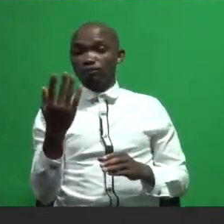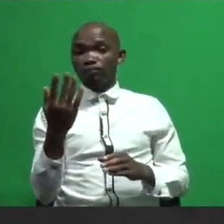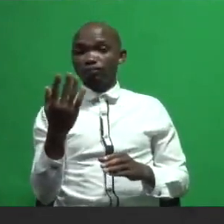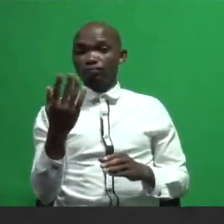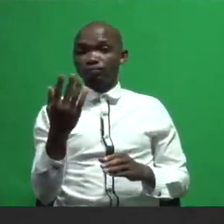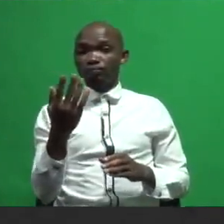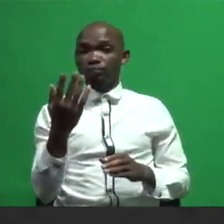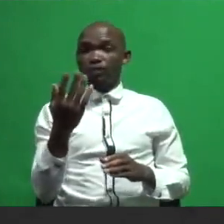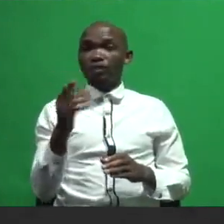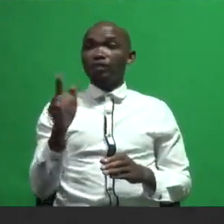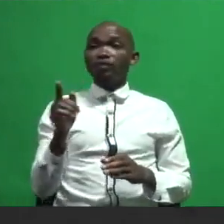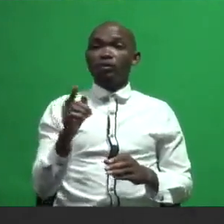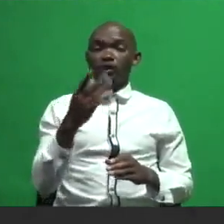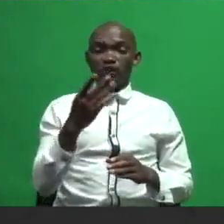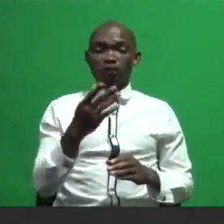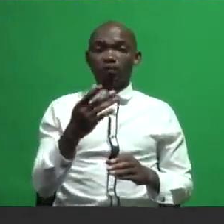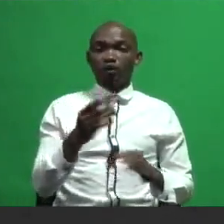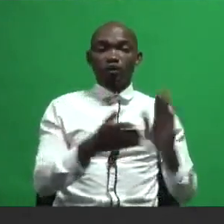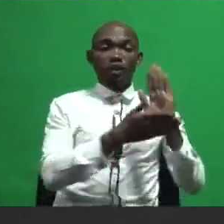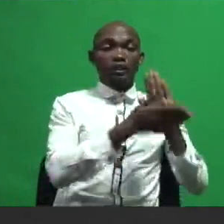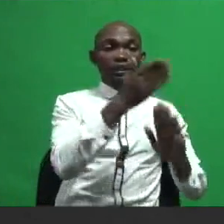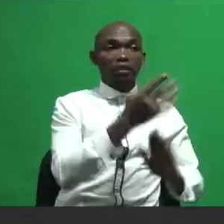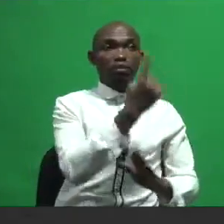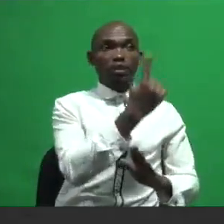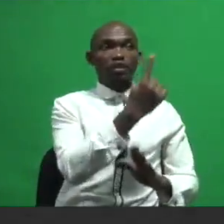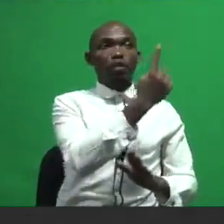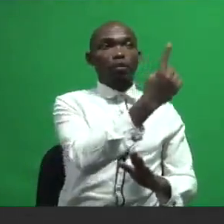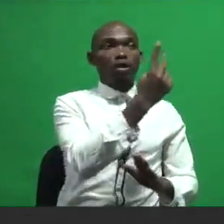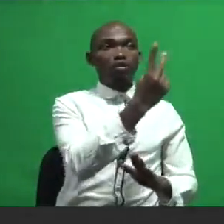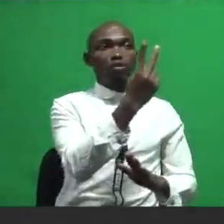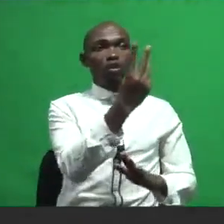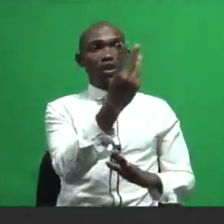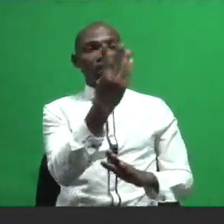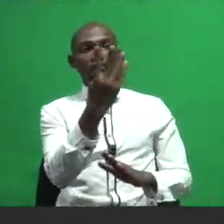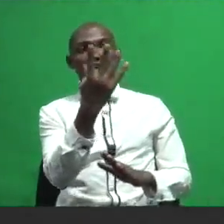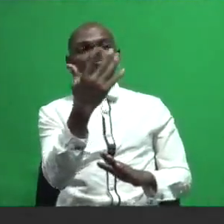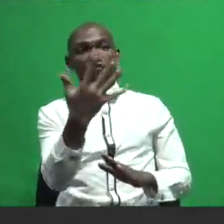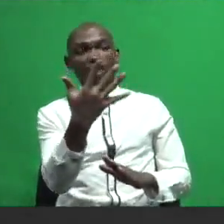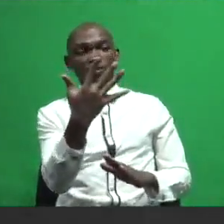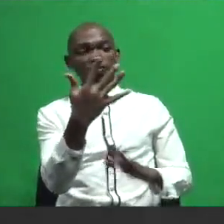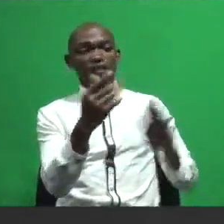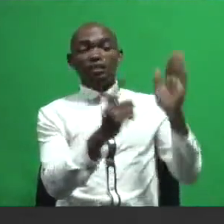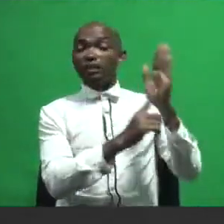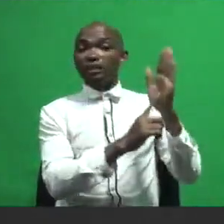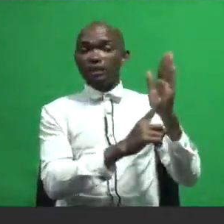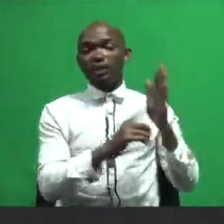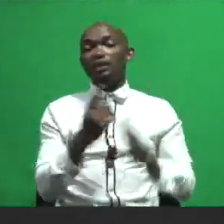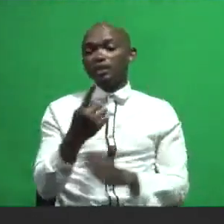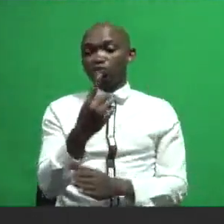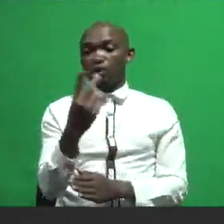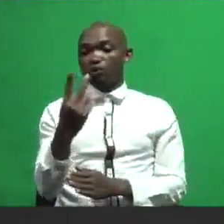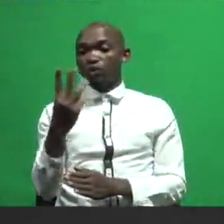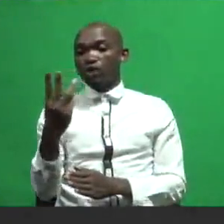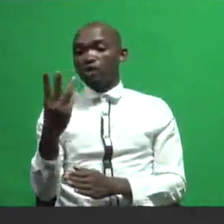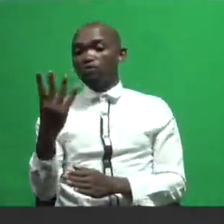count the number of atoms from each one. Let us start with this one. 1, 2, 3, 4, 5, 6. 1,